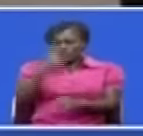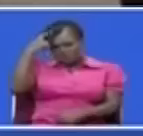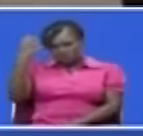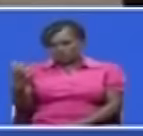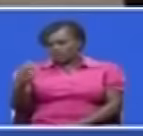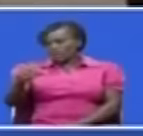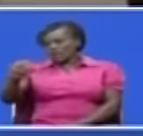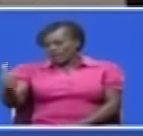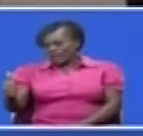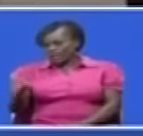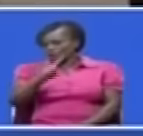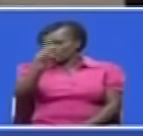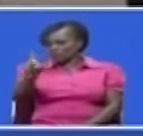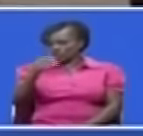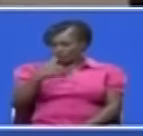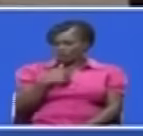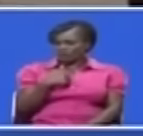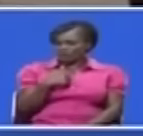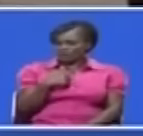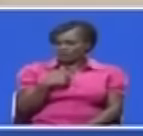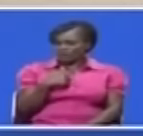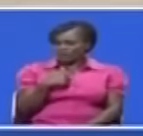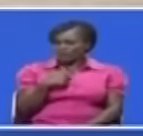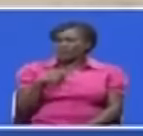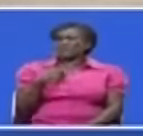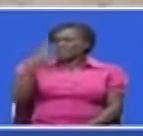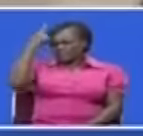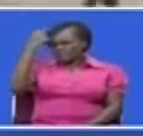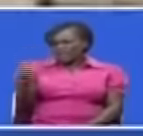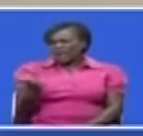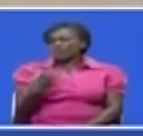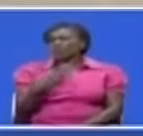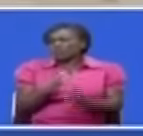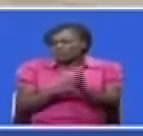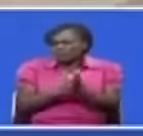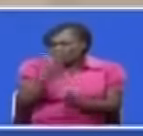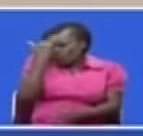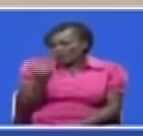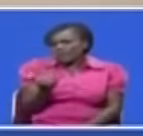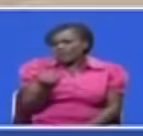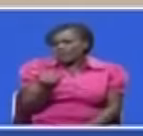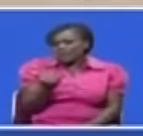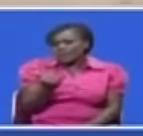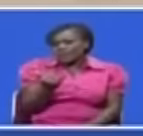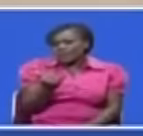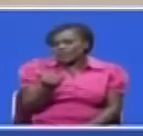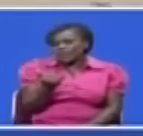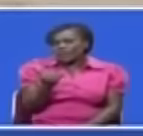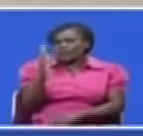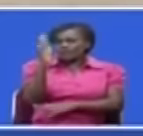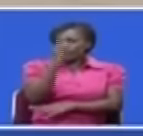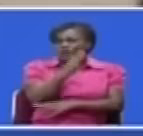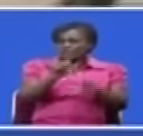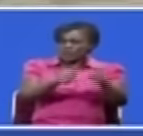The other question you need to ask is, what's driving the appetite for all this charcoal that's going out? What is creating the deforestation? You know, it might